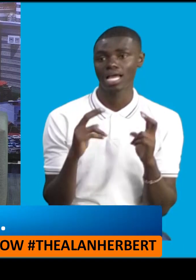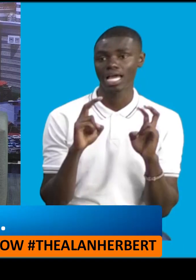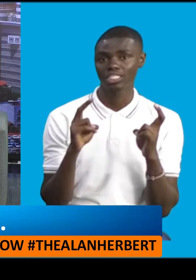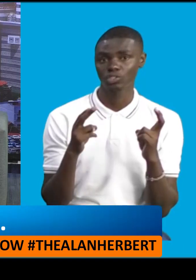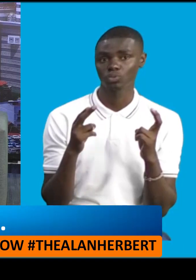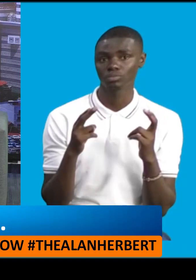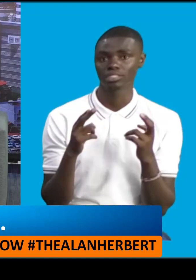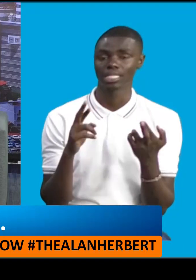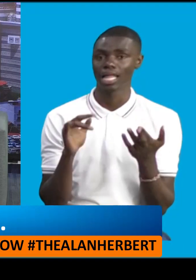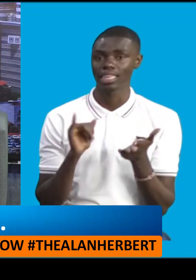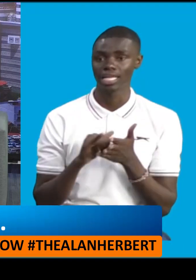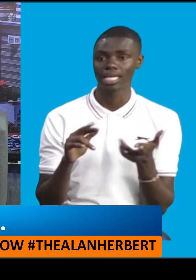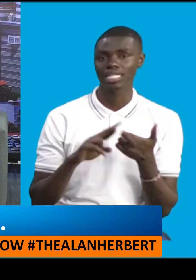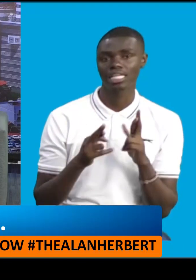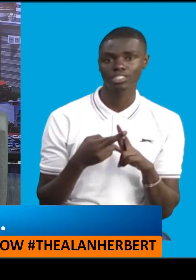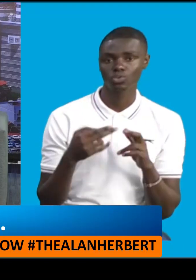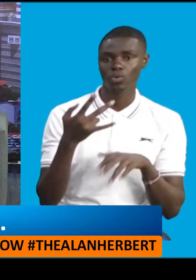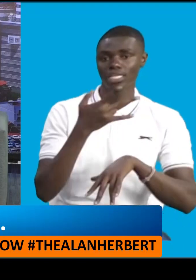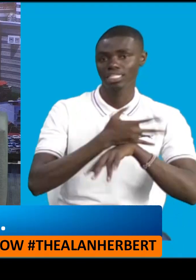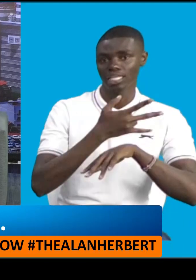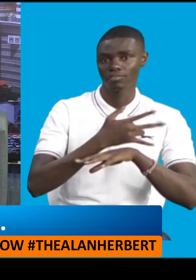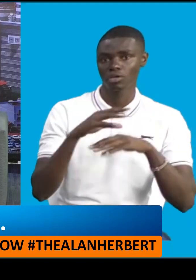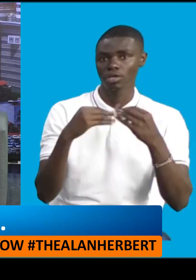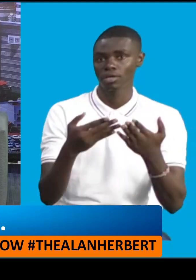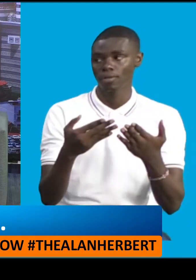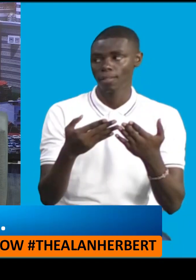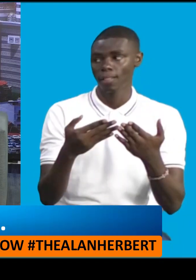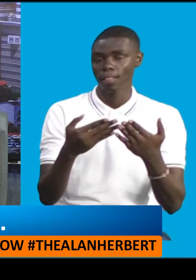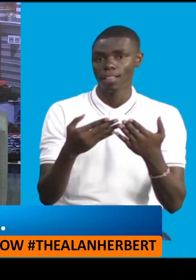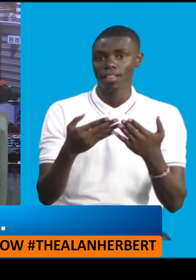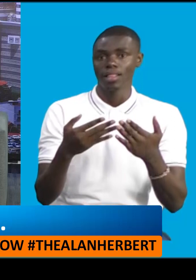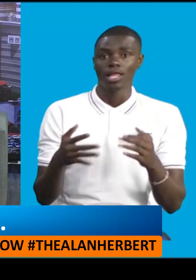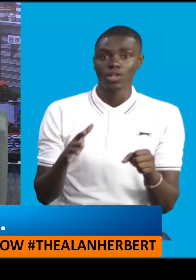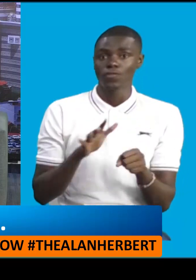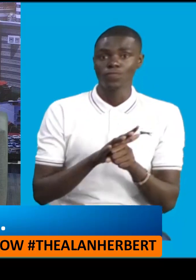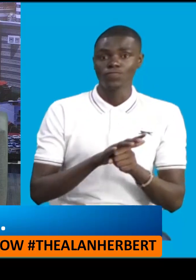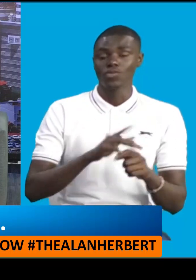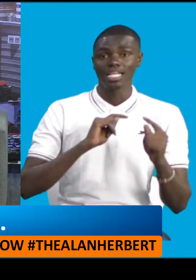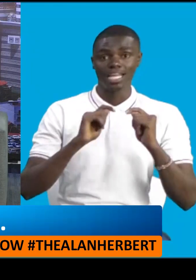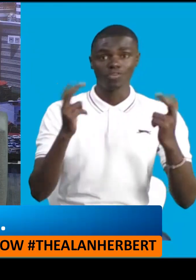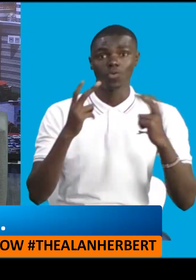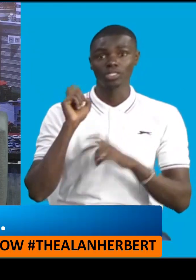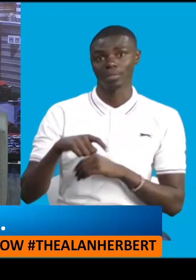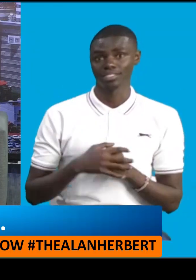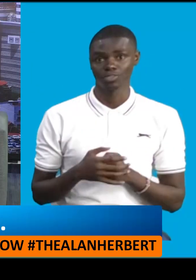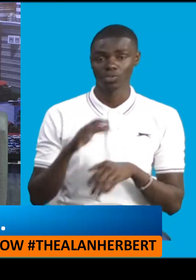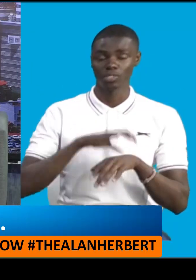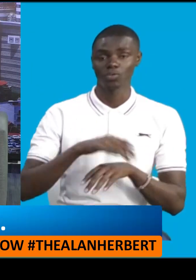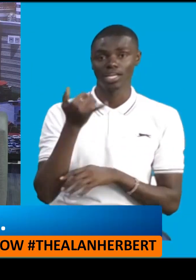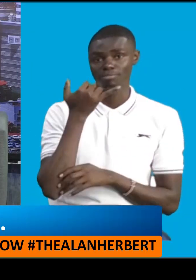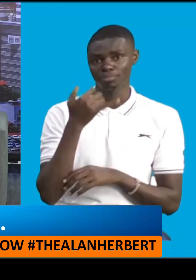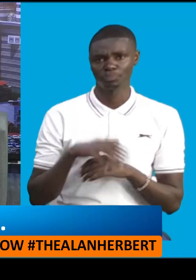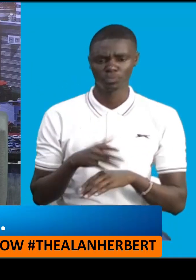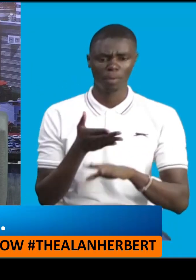issues that relate to NHIF. Yes. I see they're giving them a reason to push through the whole interview yet again. Yes.